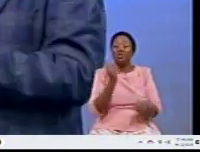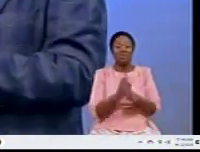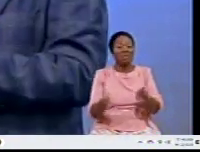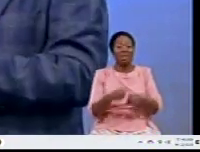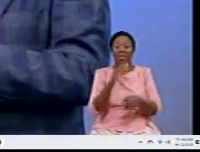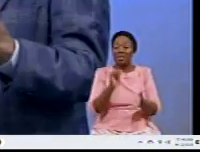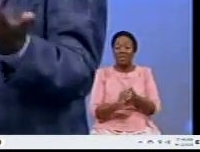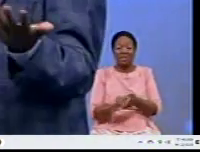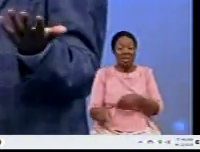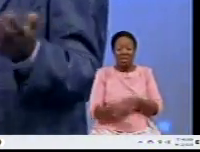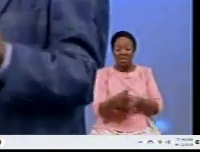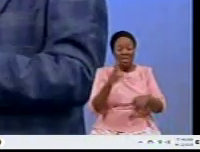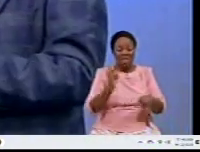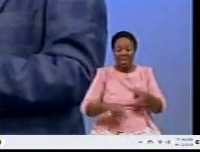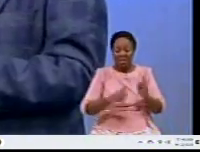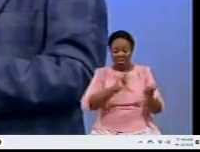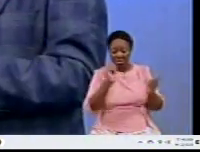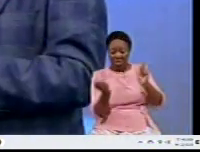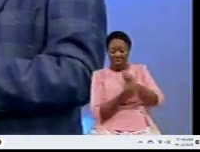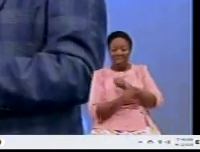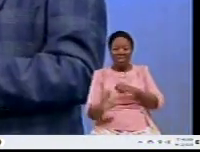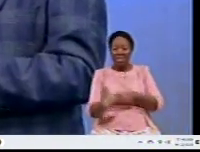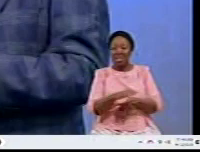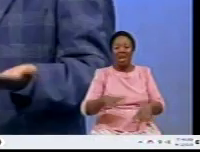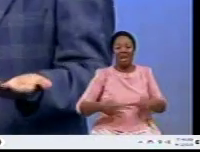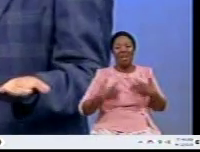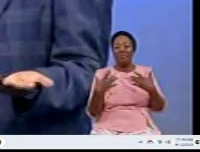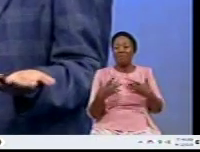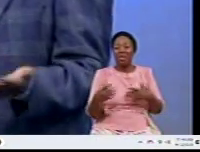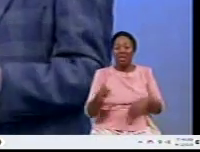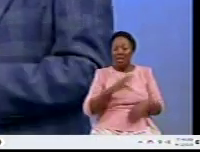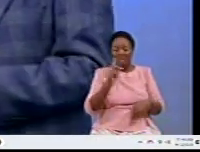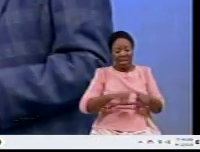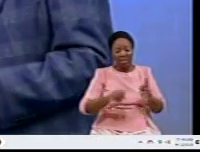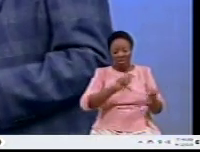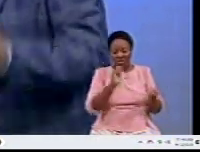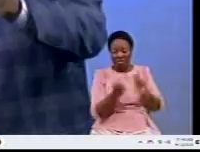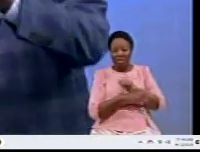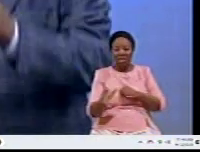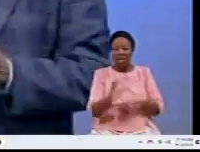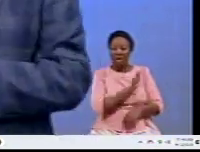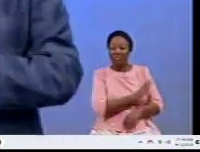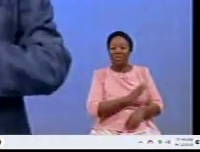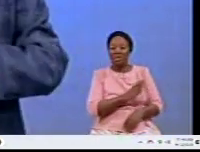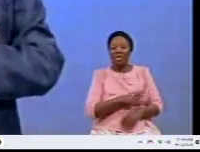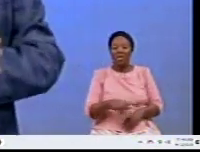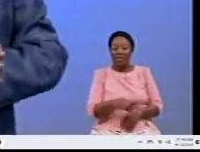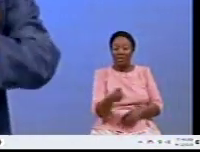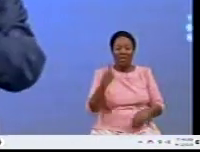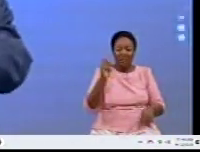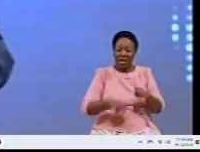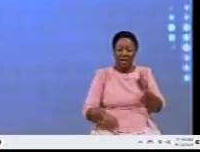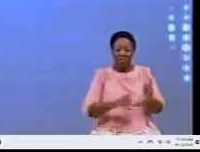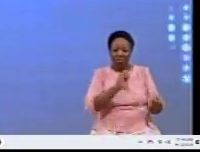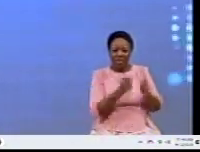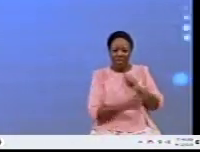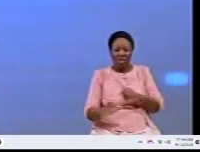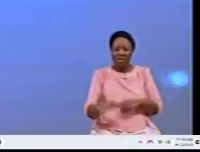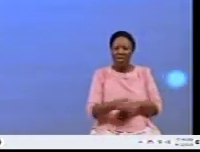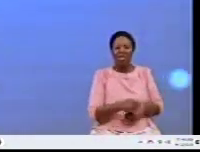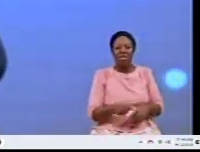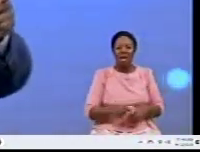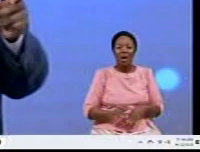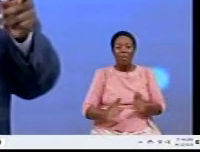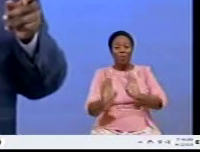change their spots. They cannot change their character. They cannot change their behavior. But there is